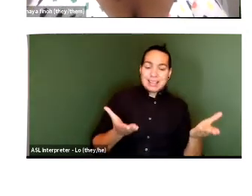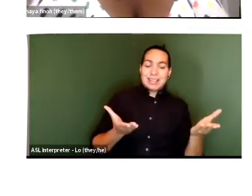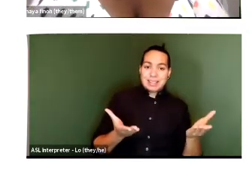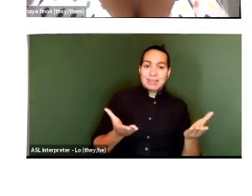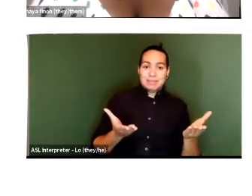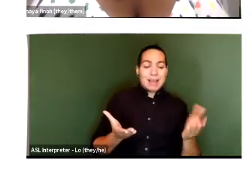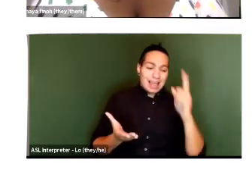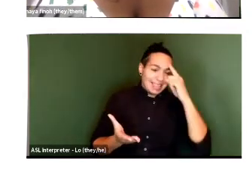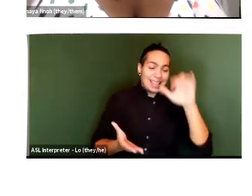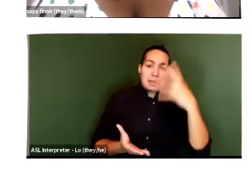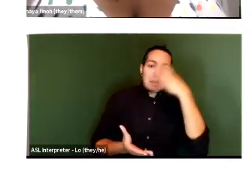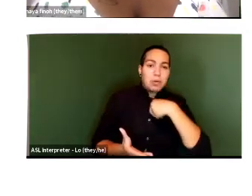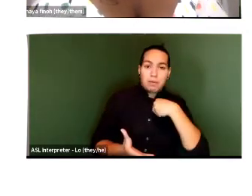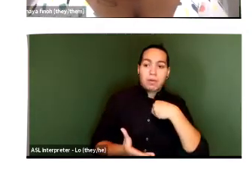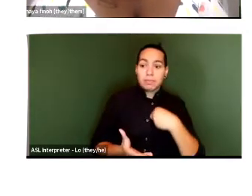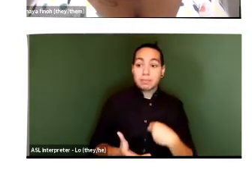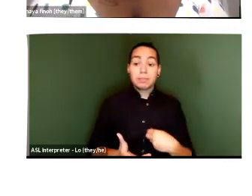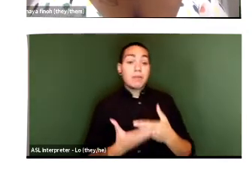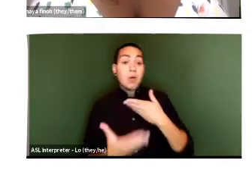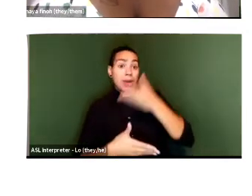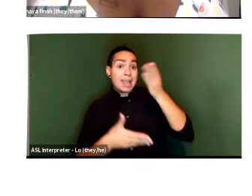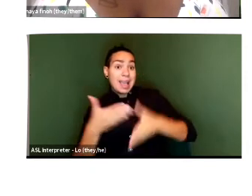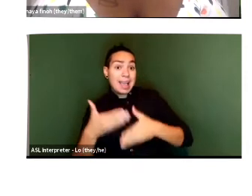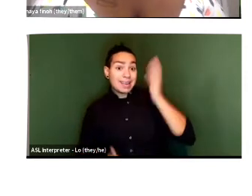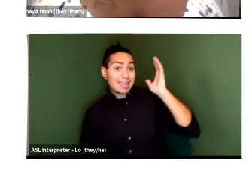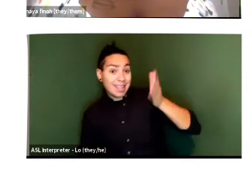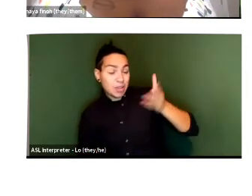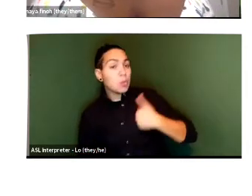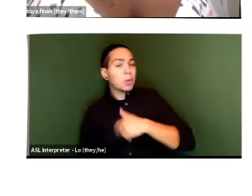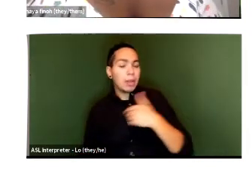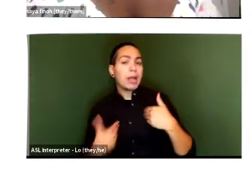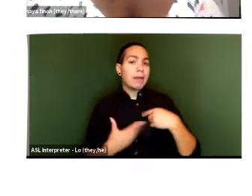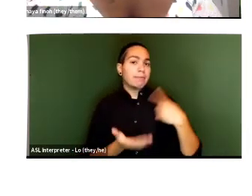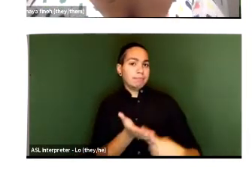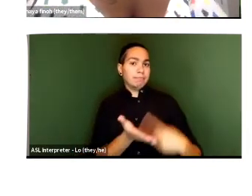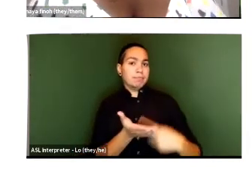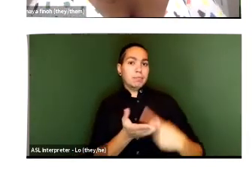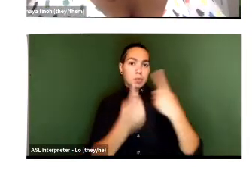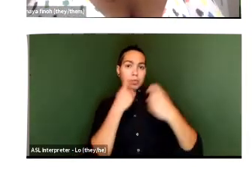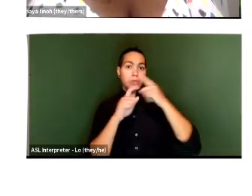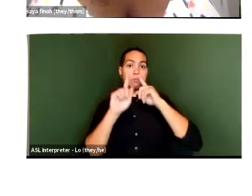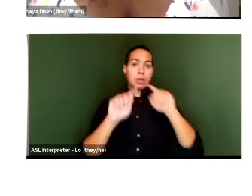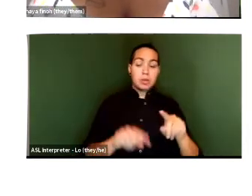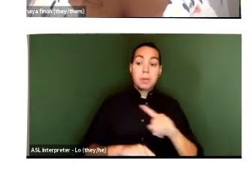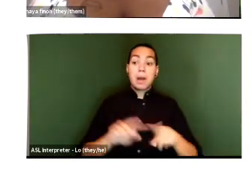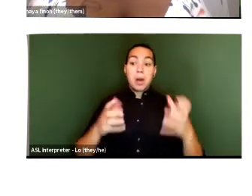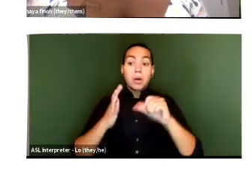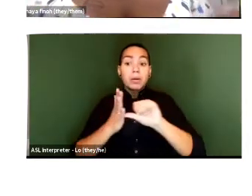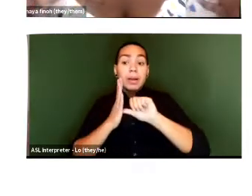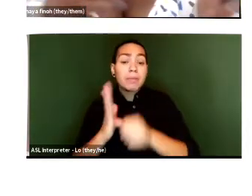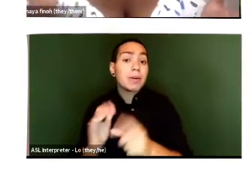end this lecture portion, we'll move into Q&A in a second. I really wanted to highlight the fact that